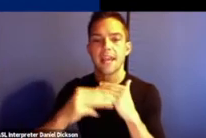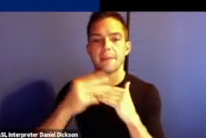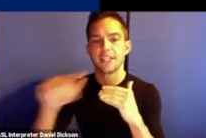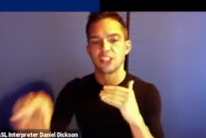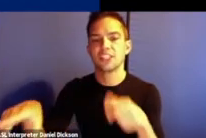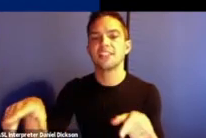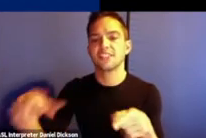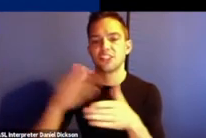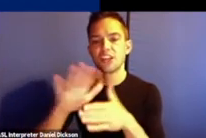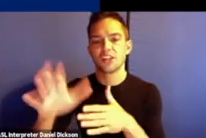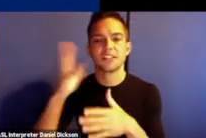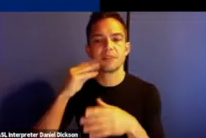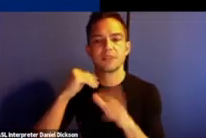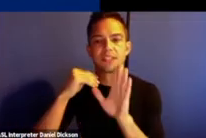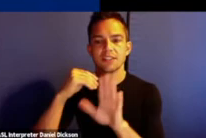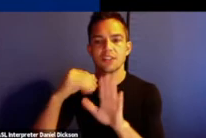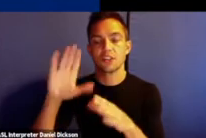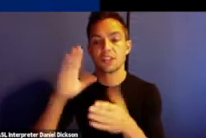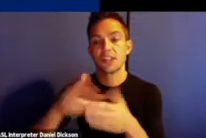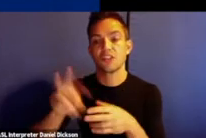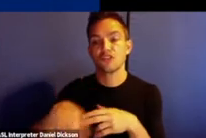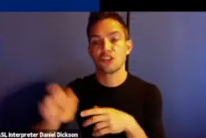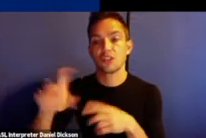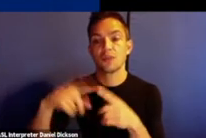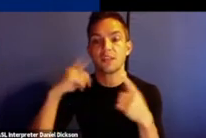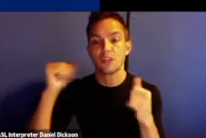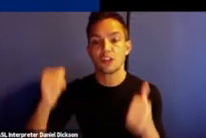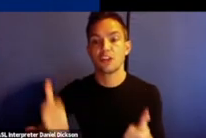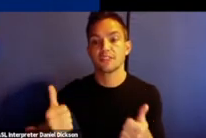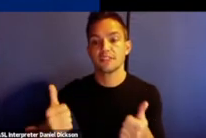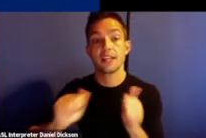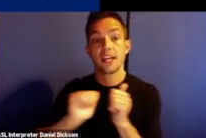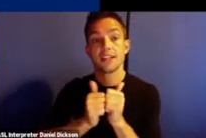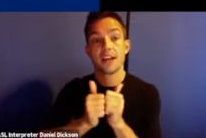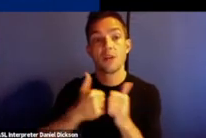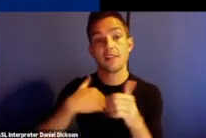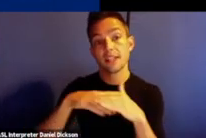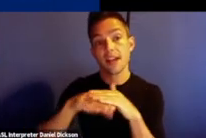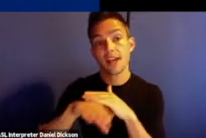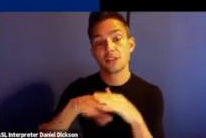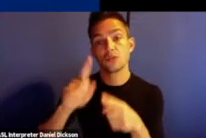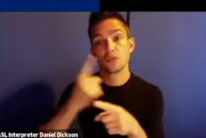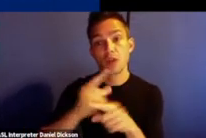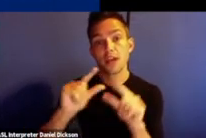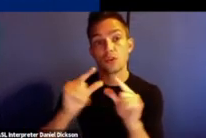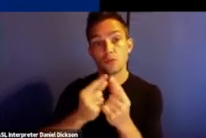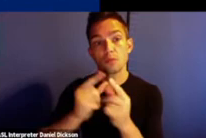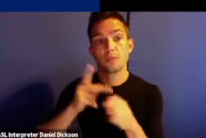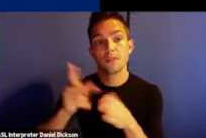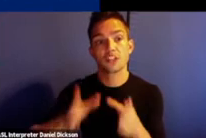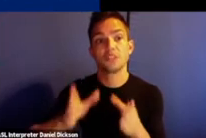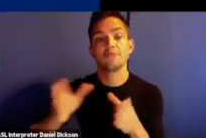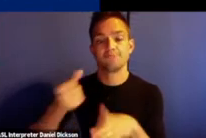her experience and her son's journey with hearing loss and how having access to the right group of professionals